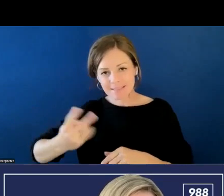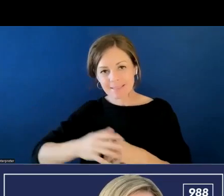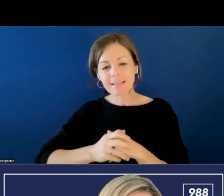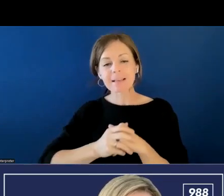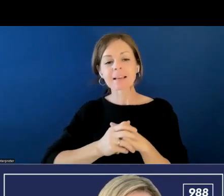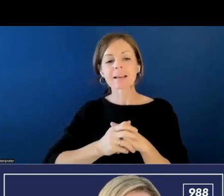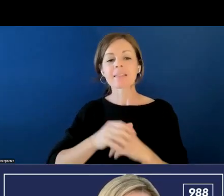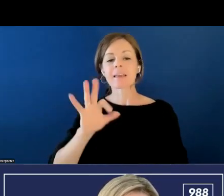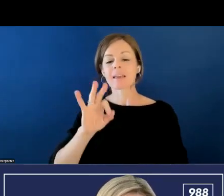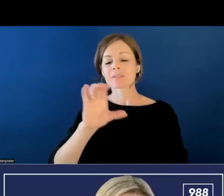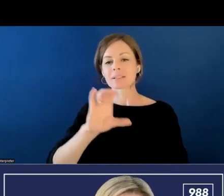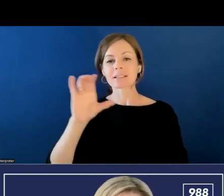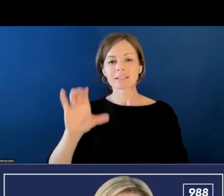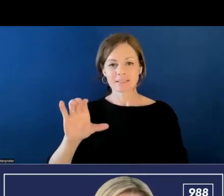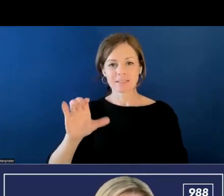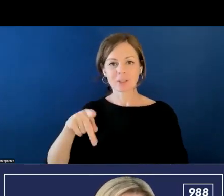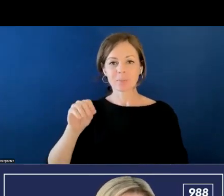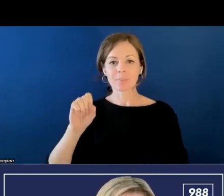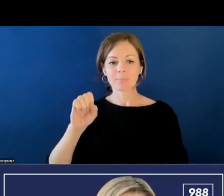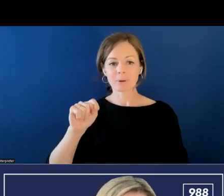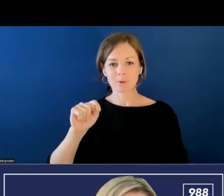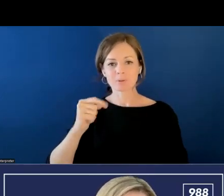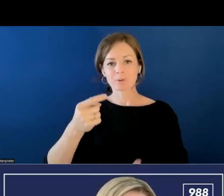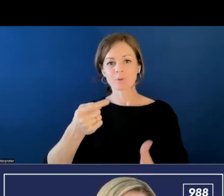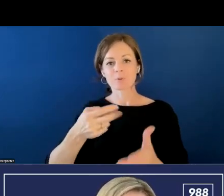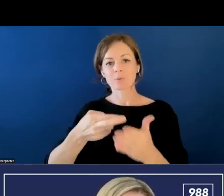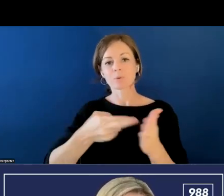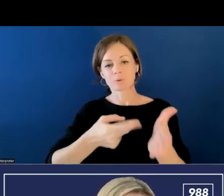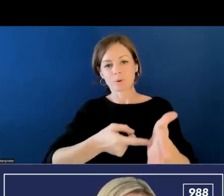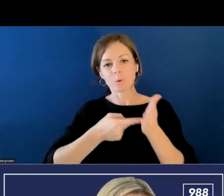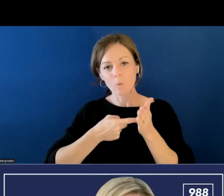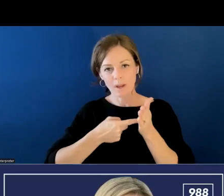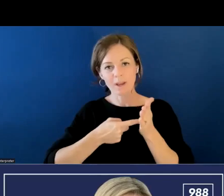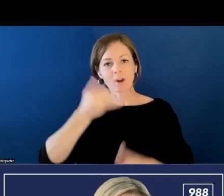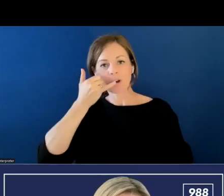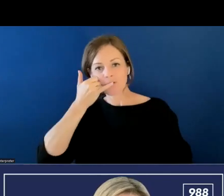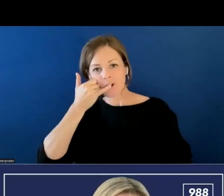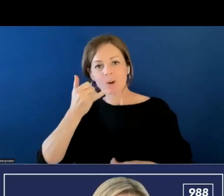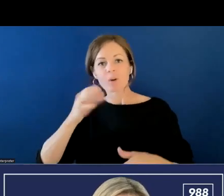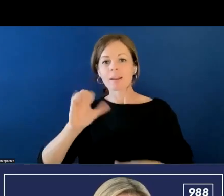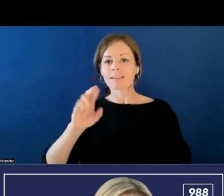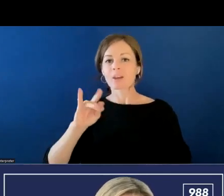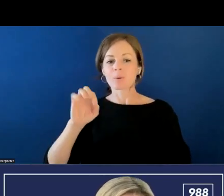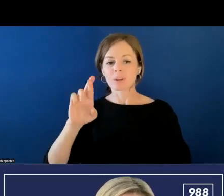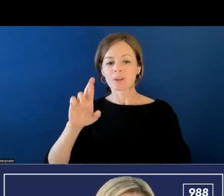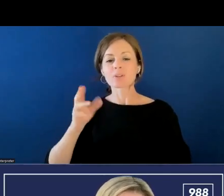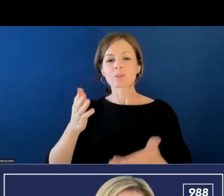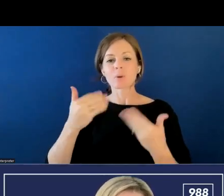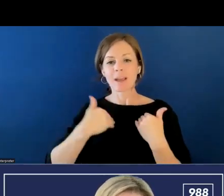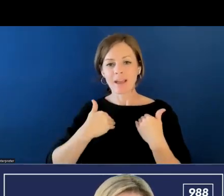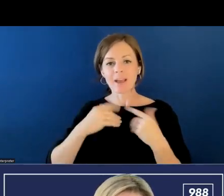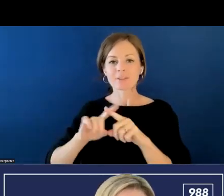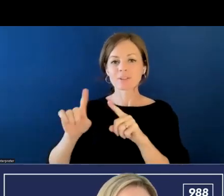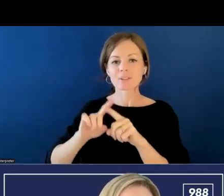the FCC did post the proposed rule to require wireless carriers to implement one or more geo-routing solutions for calls